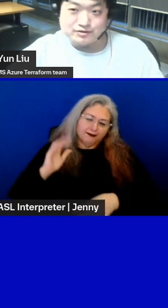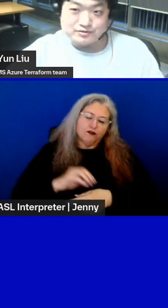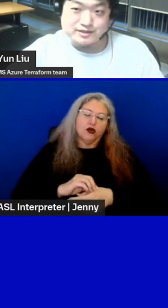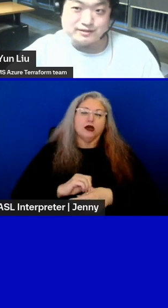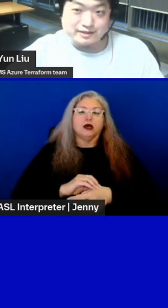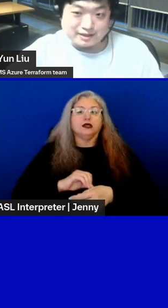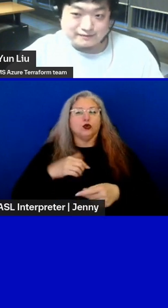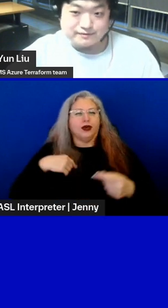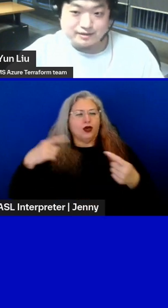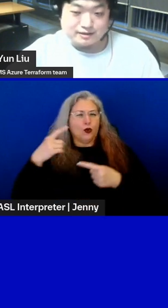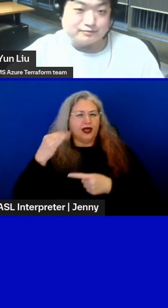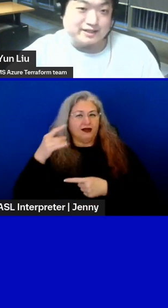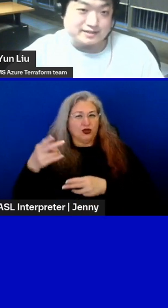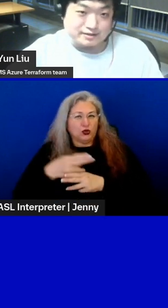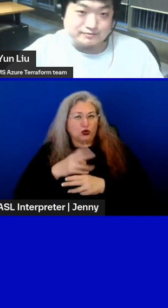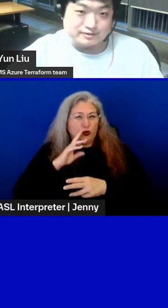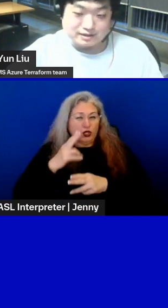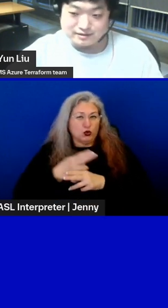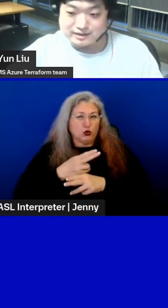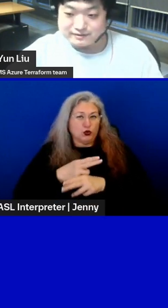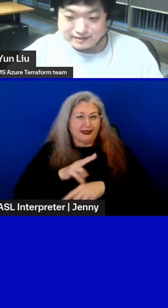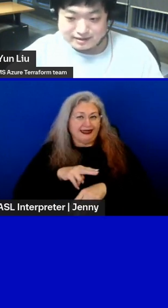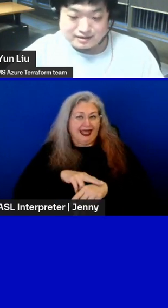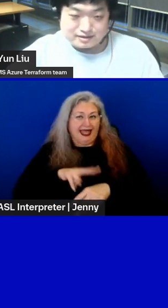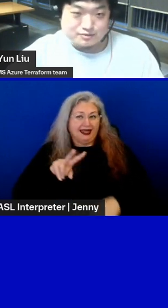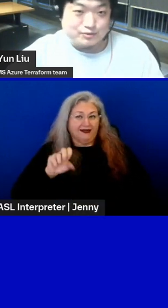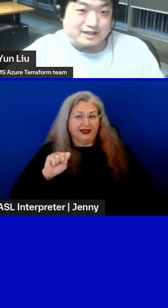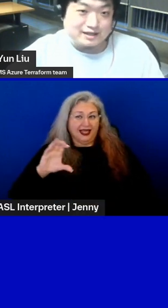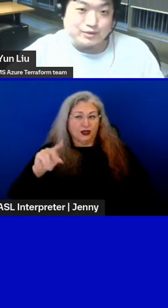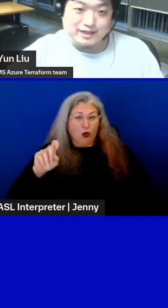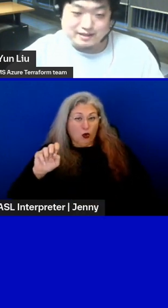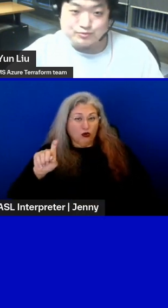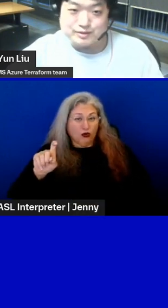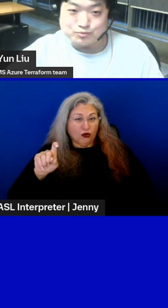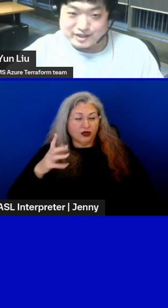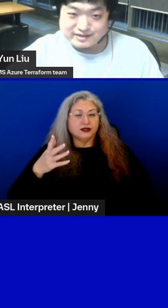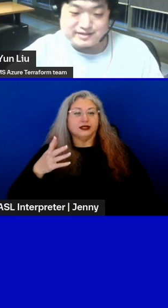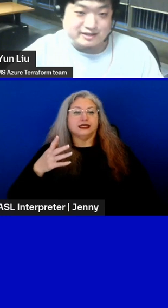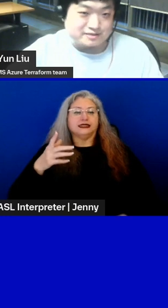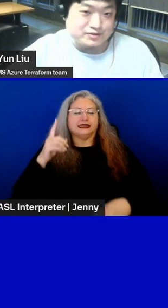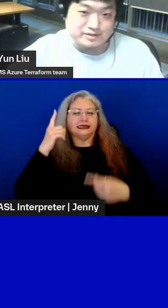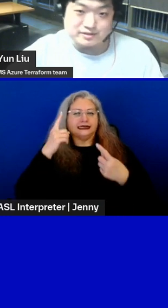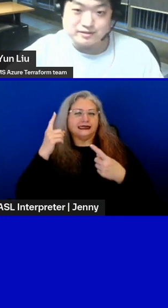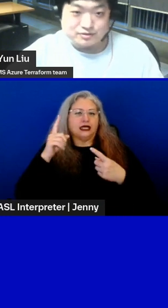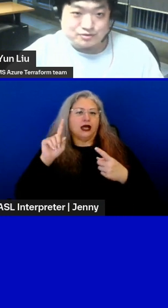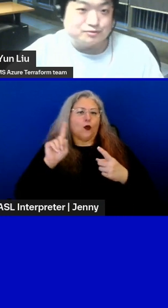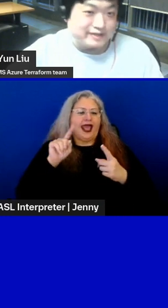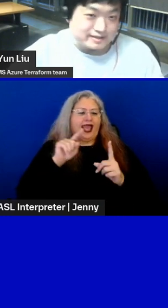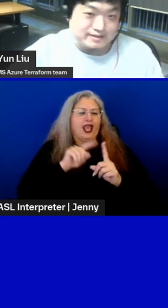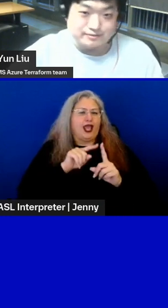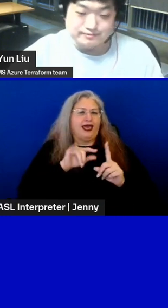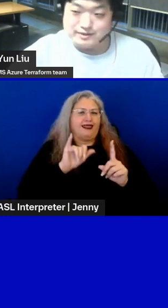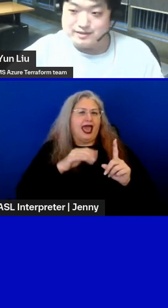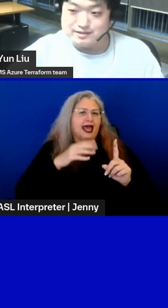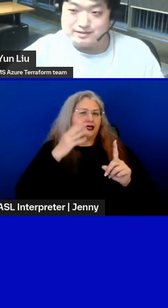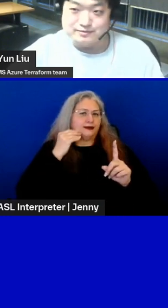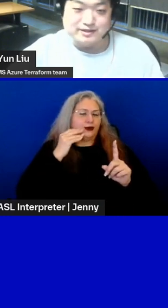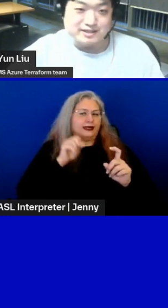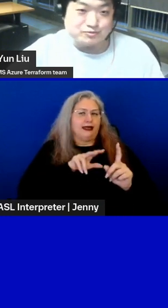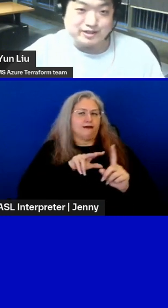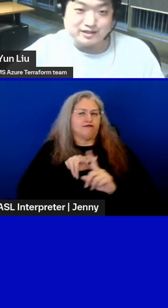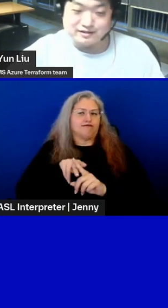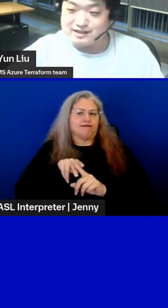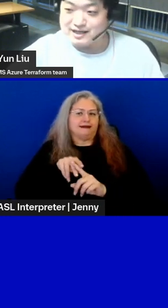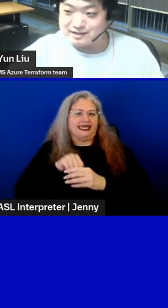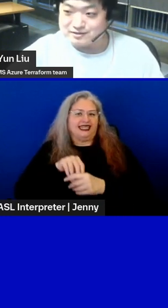users are using native VS Code natively, so where can we bring this experience to VS Code? So